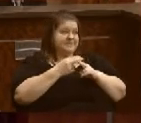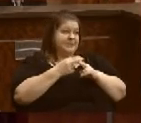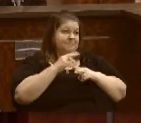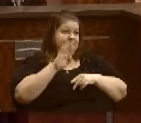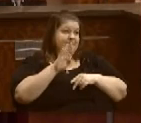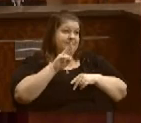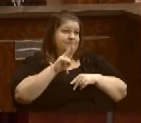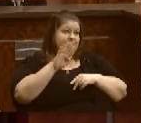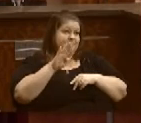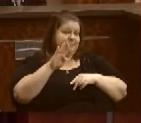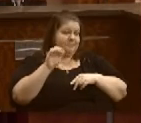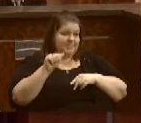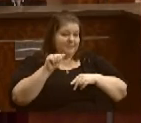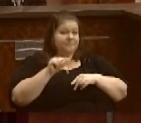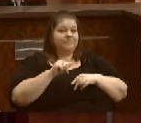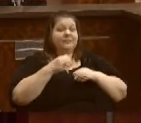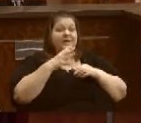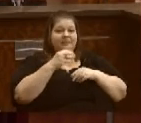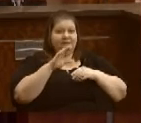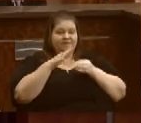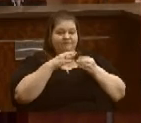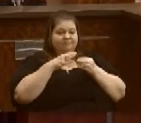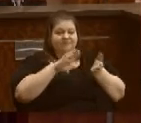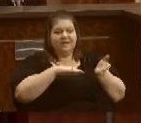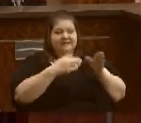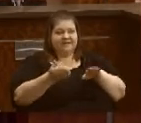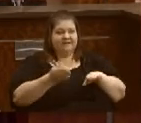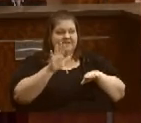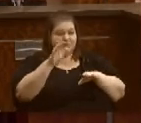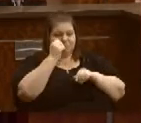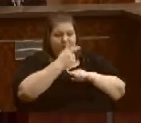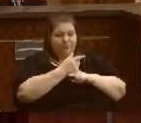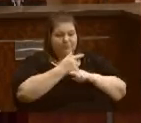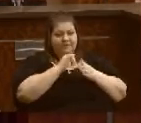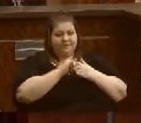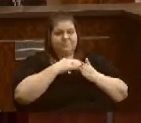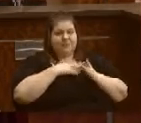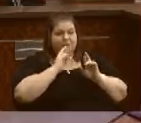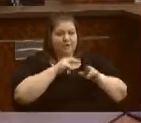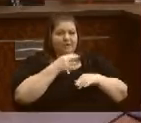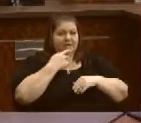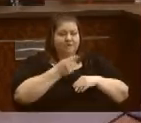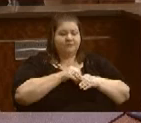Bubba and the loss of his brother. That's my report, Mr. President. Thank you.